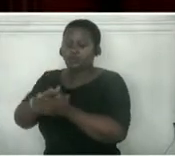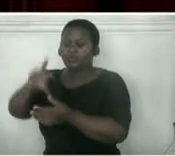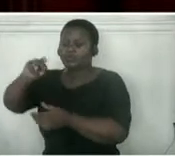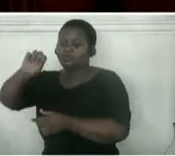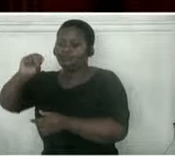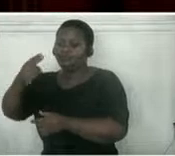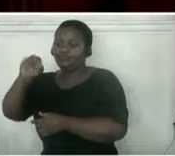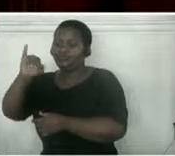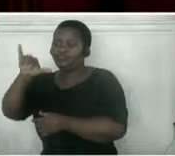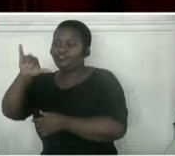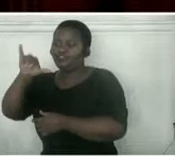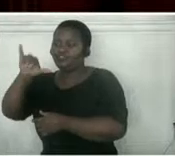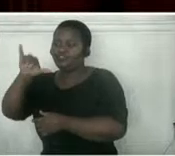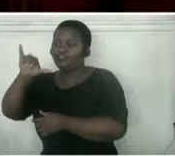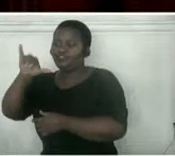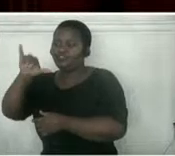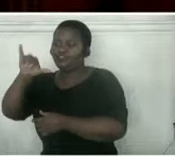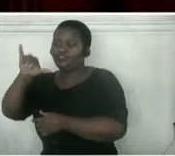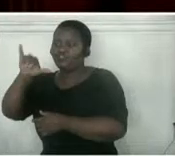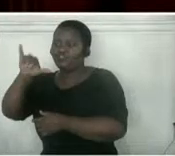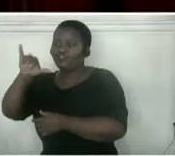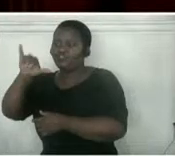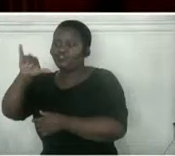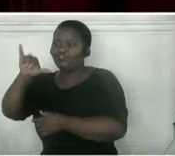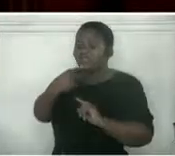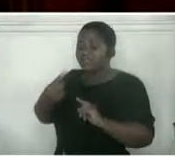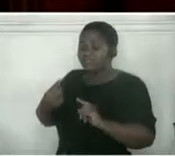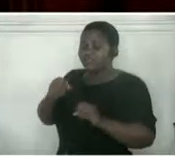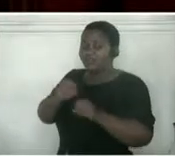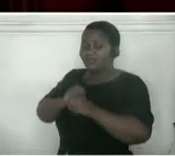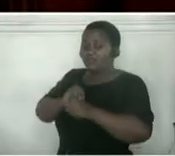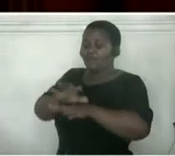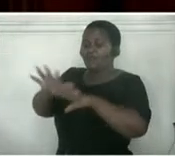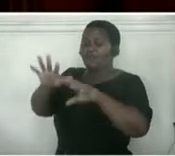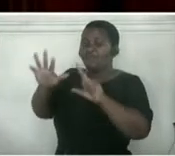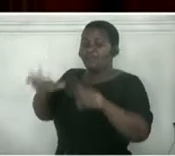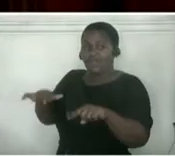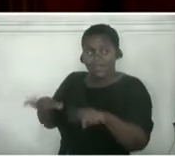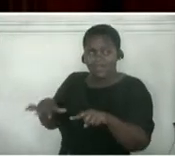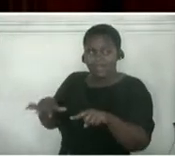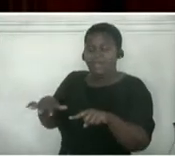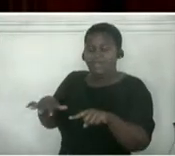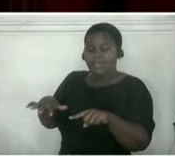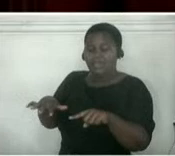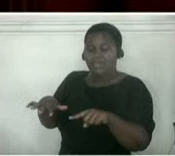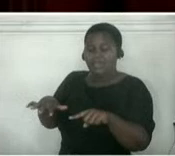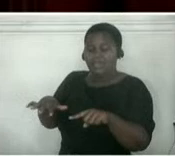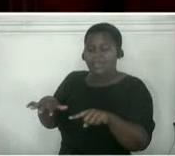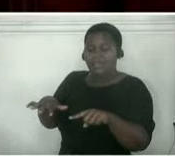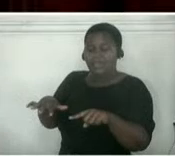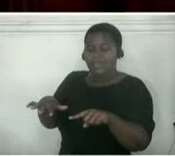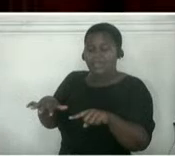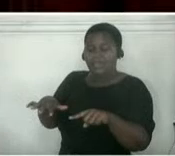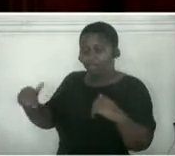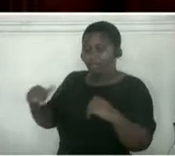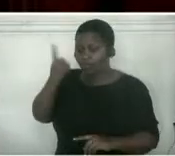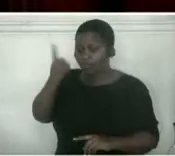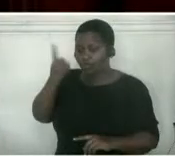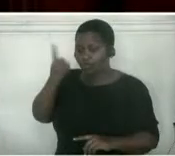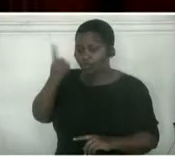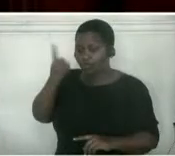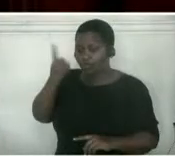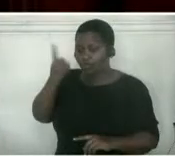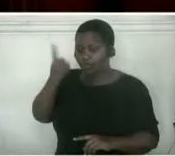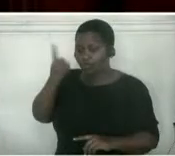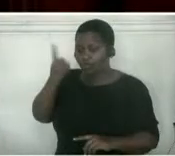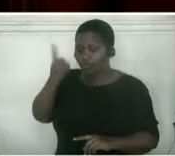Hospital. Although we say COVID-19 does not discriminate, we also know